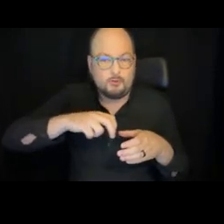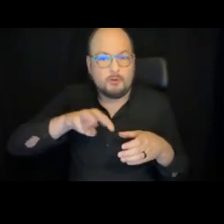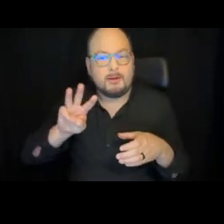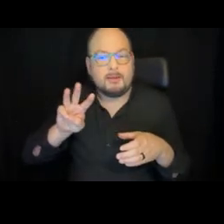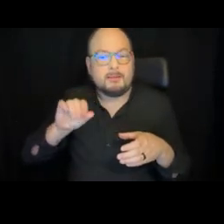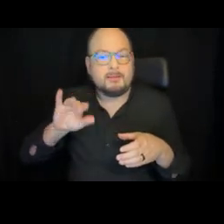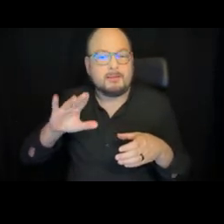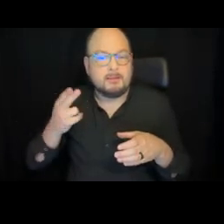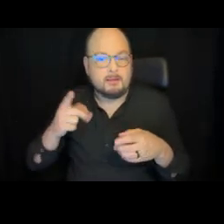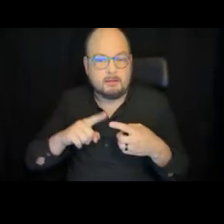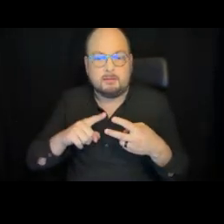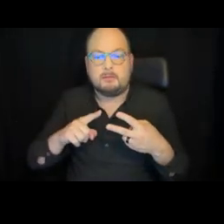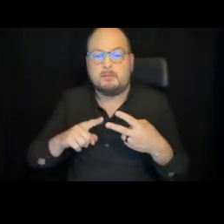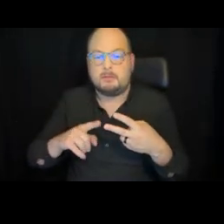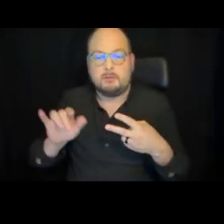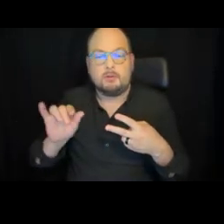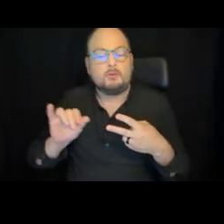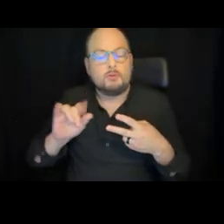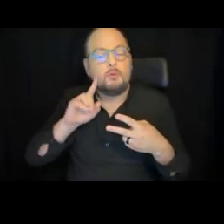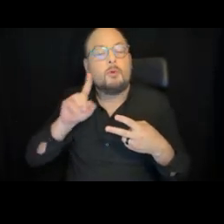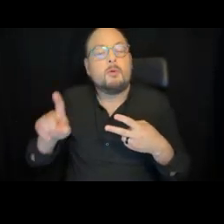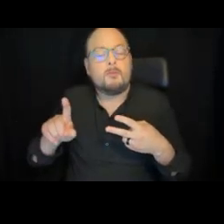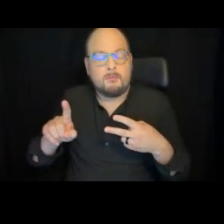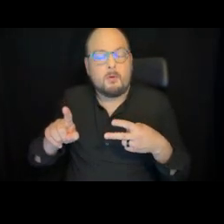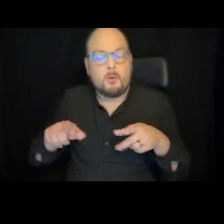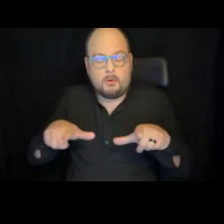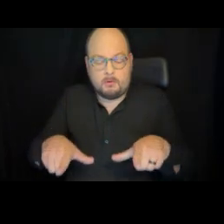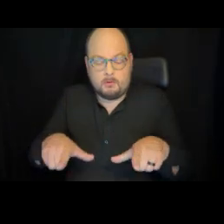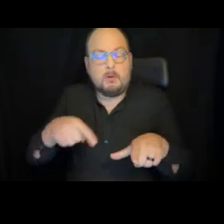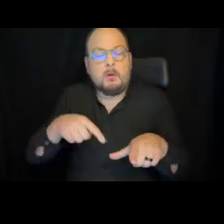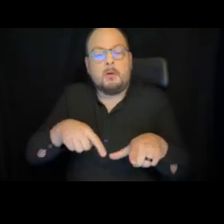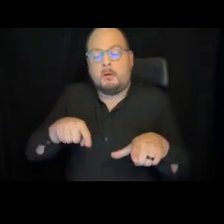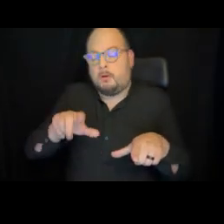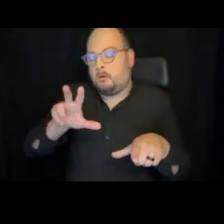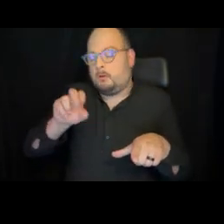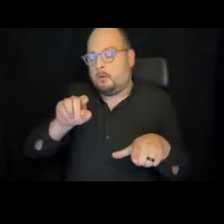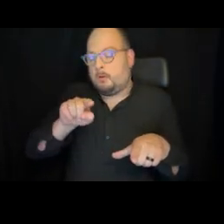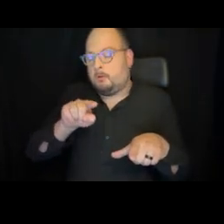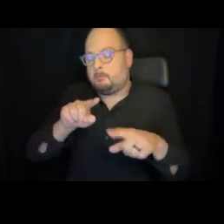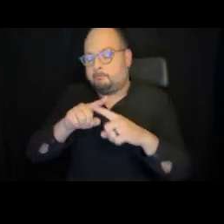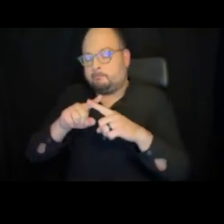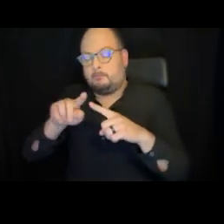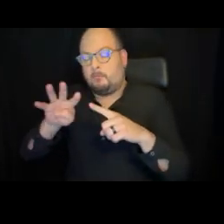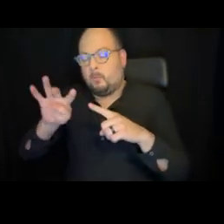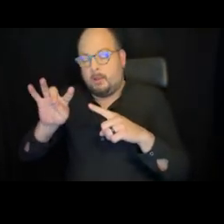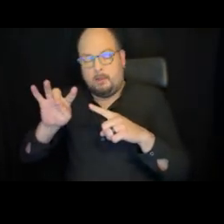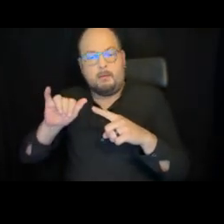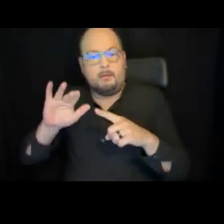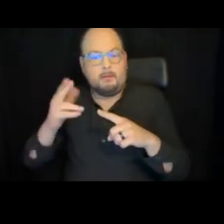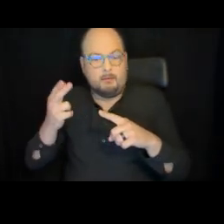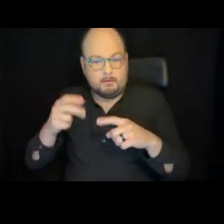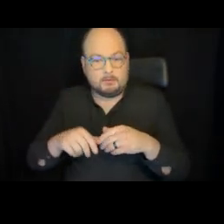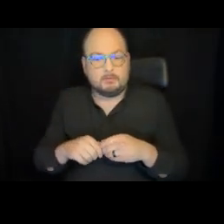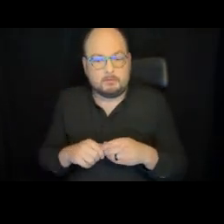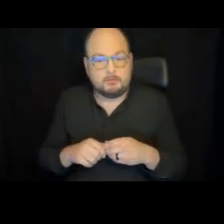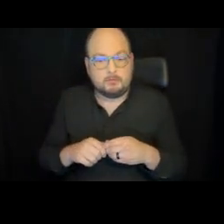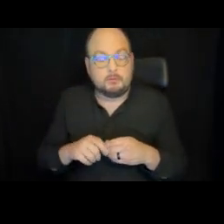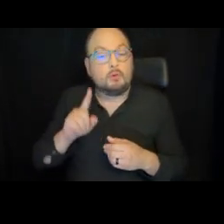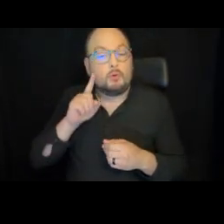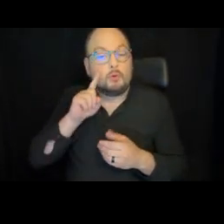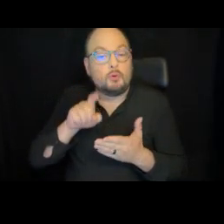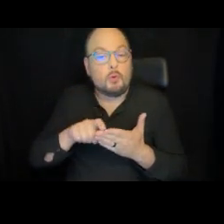a U-shaped kitchen. Notice the turning space is aligned with the center line of the range and the clear